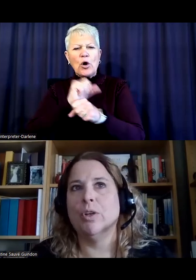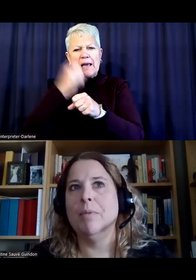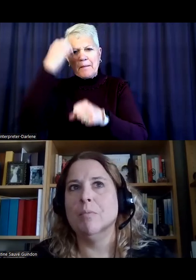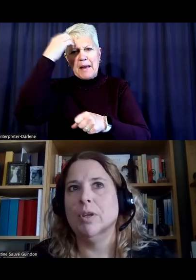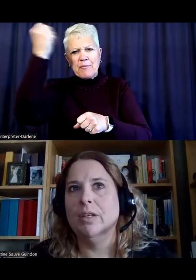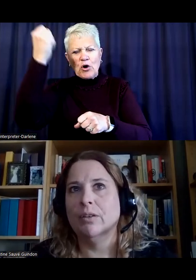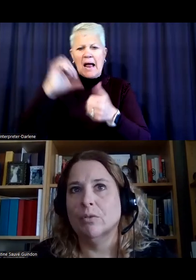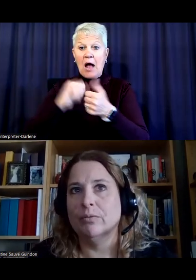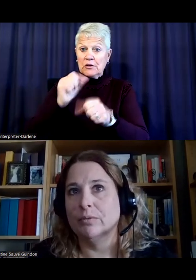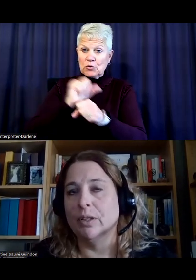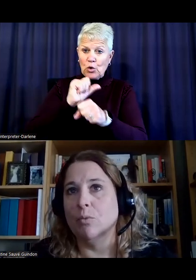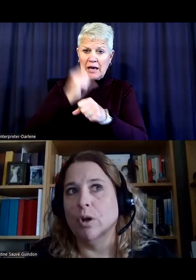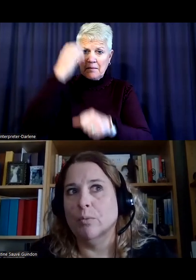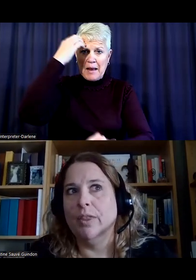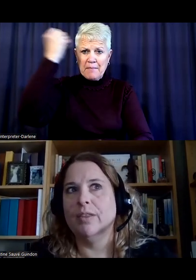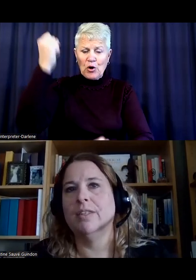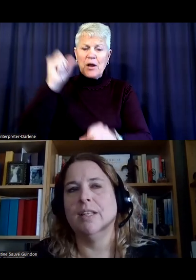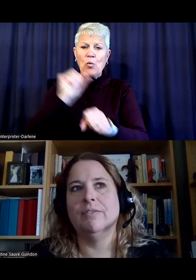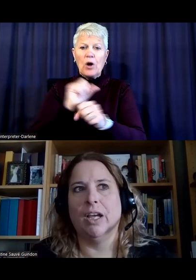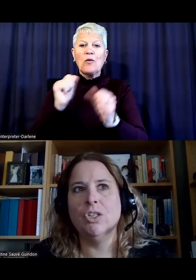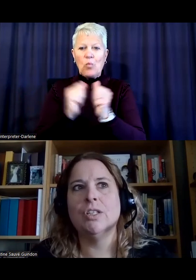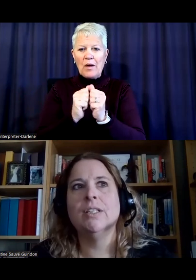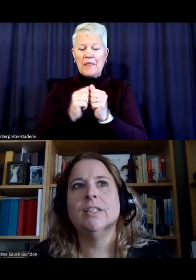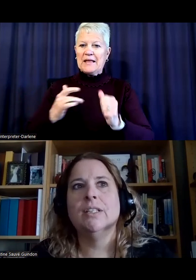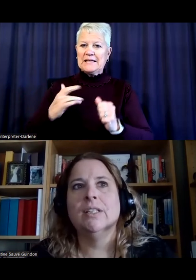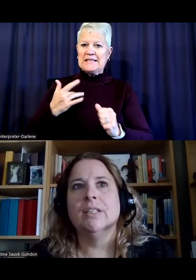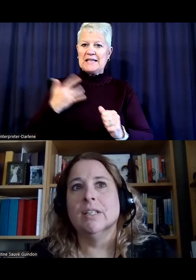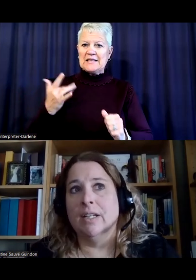how does working memory work with the sense of touch,